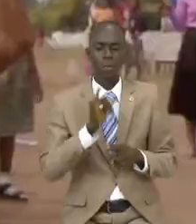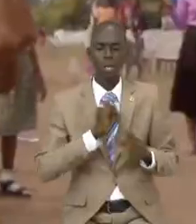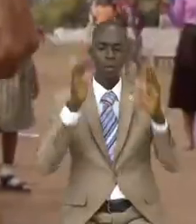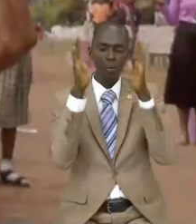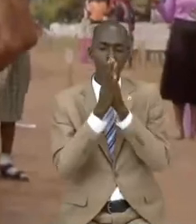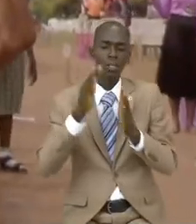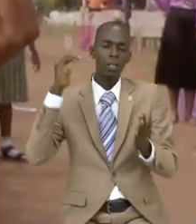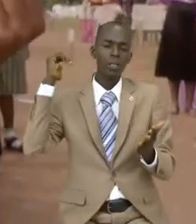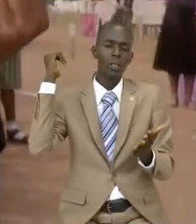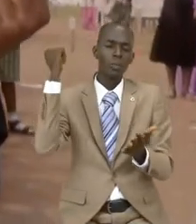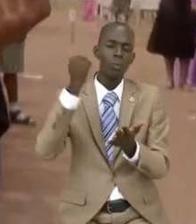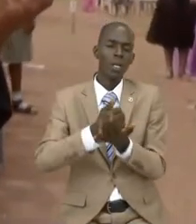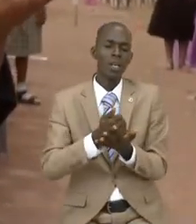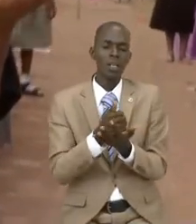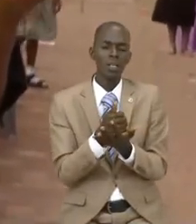pray.